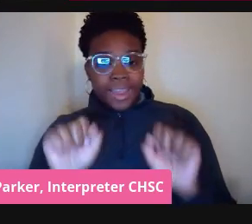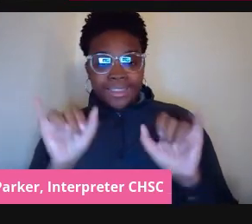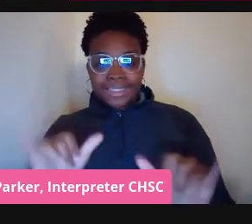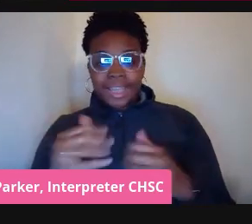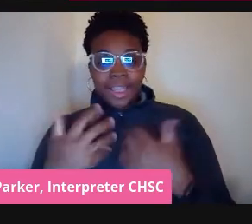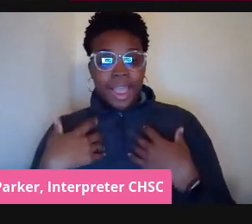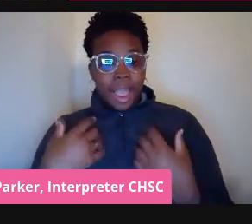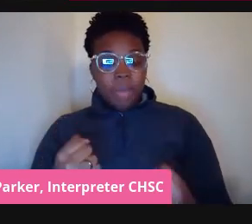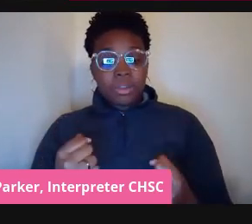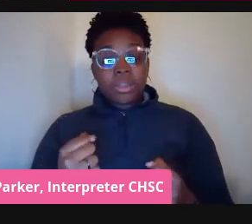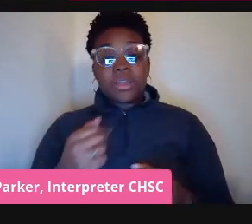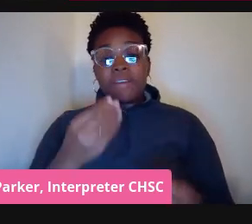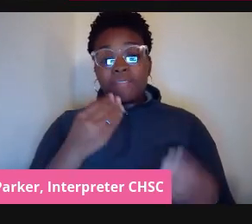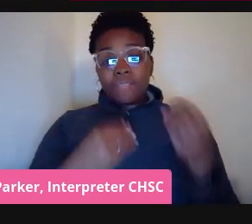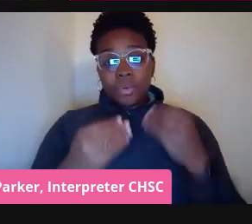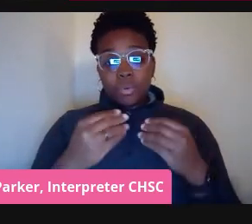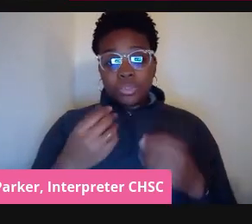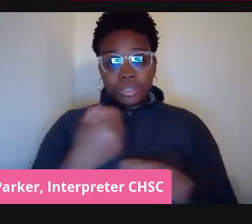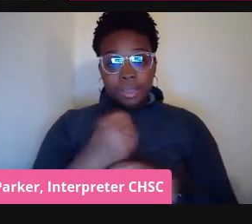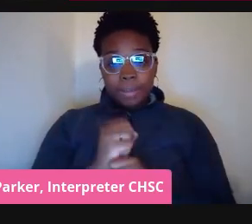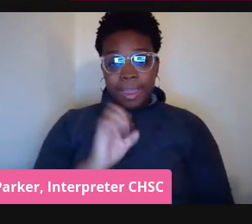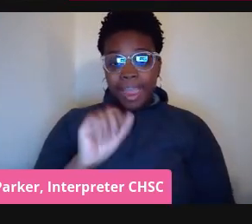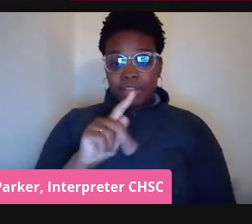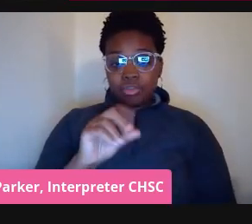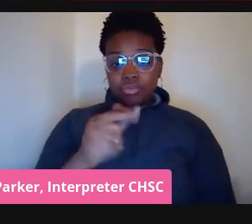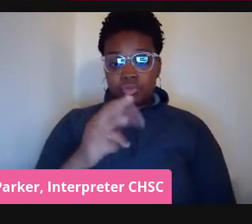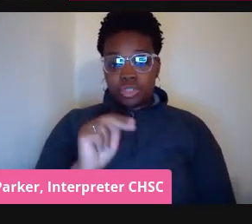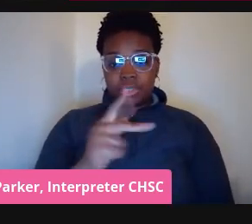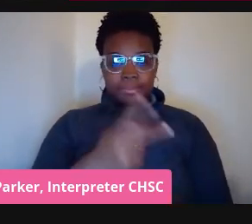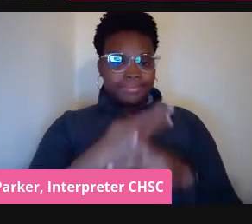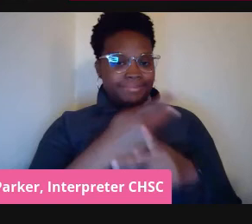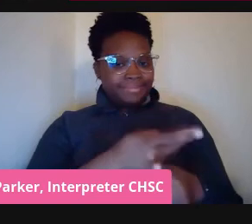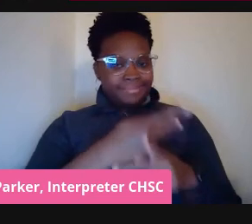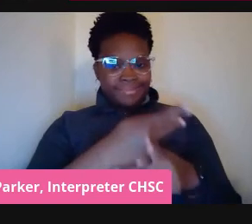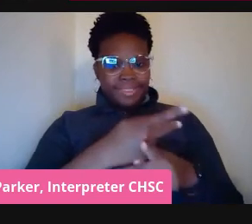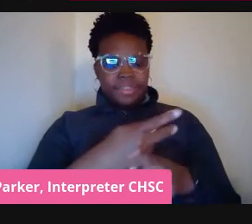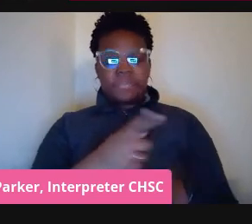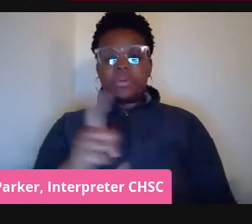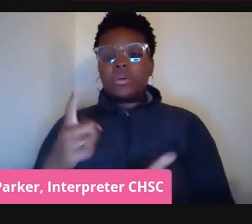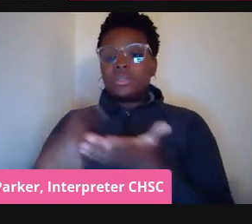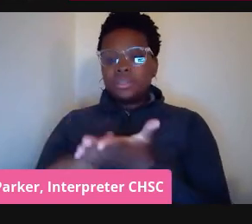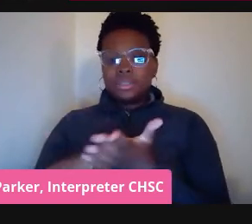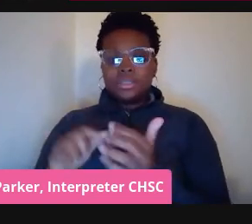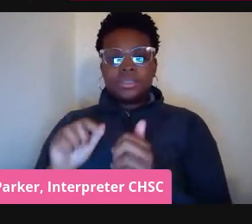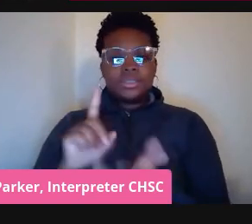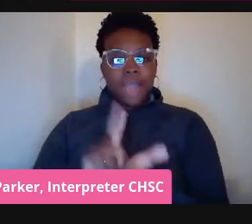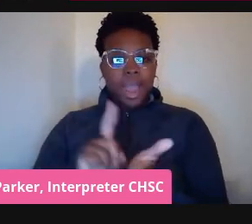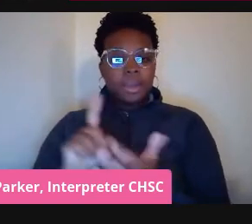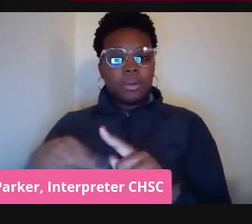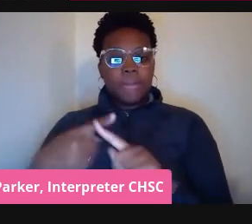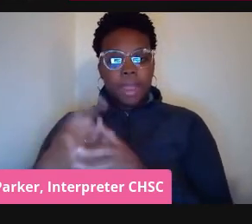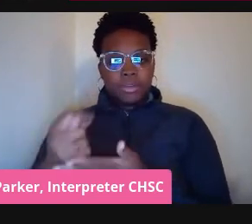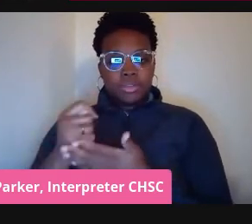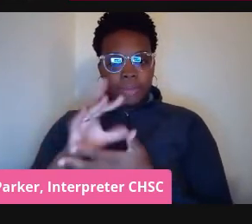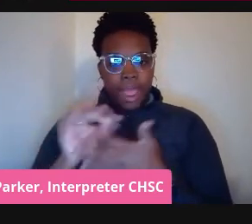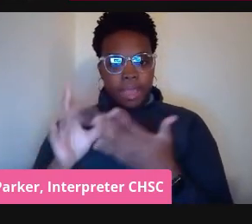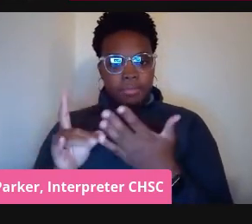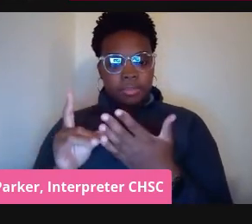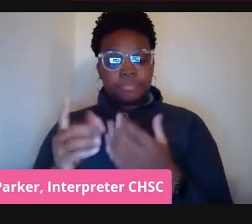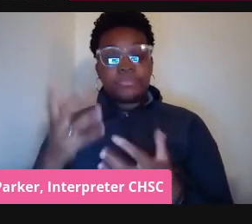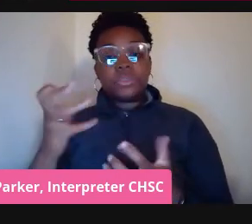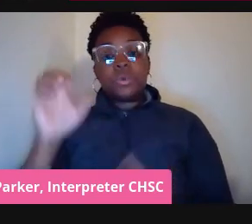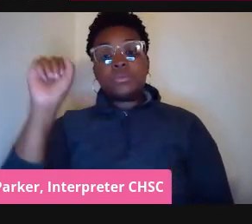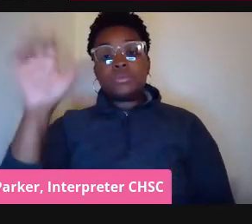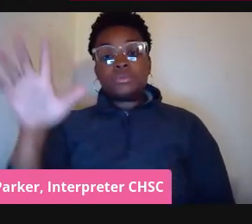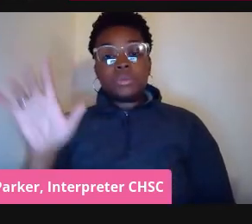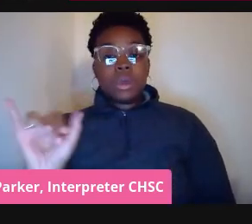estrogen, and definitely talk to your doctor about treatment options. And I want to mention also that